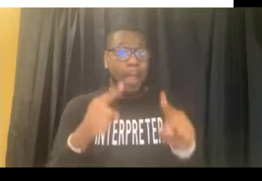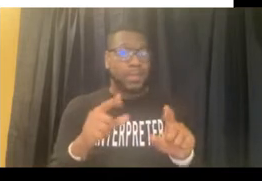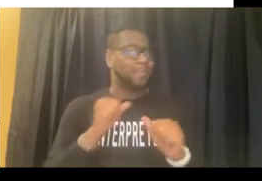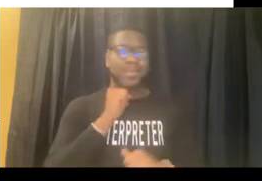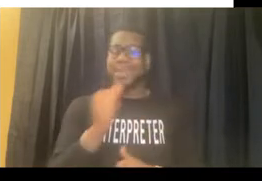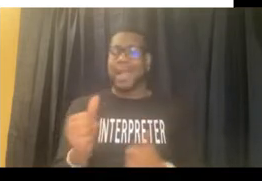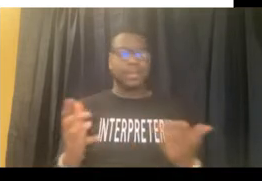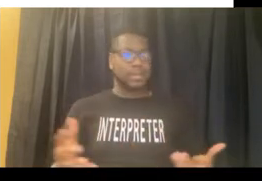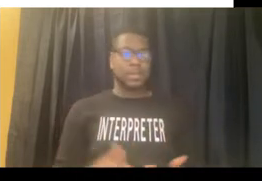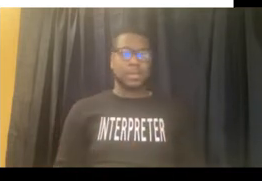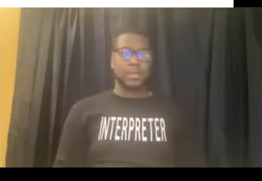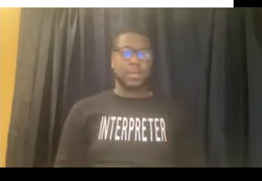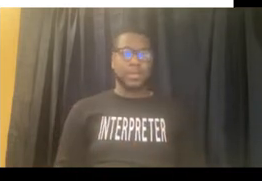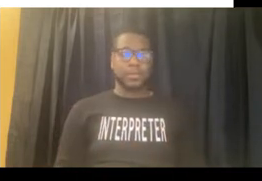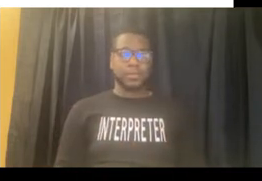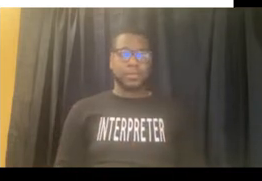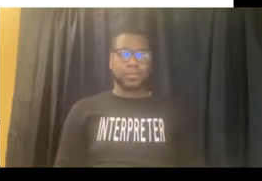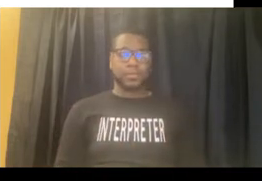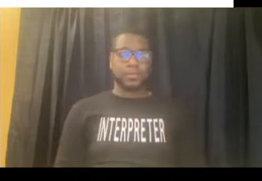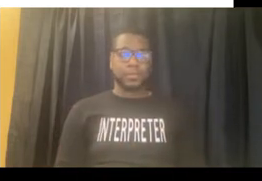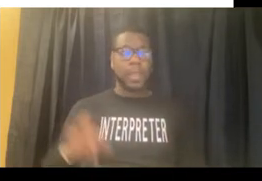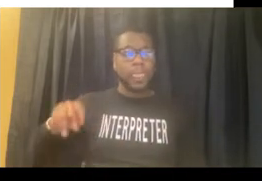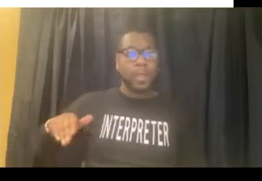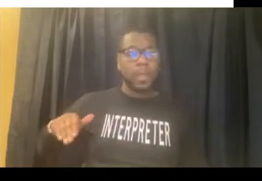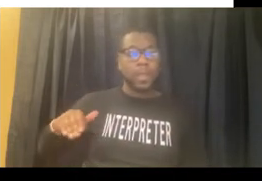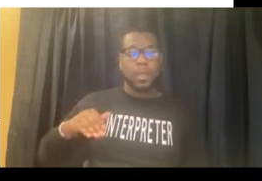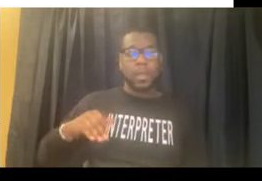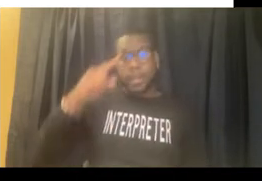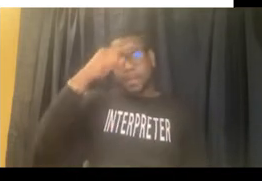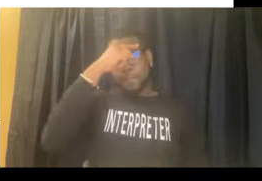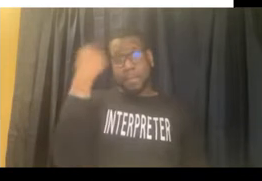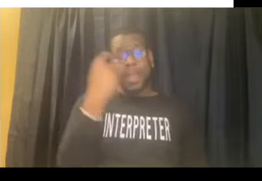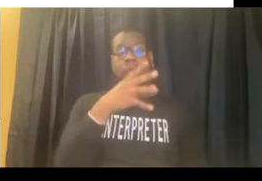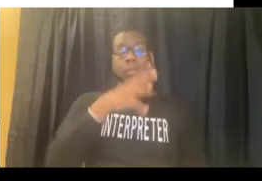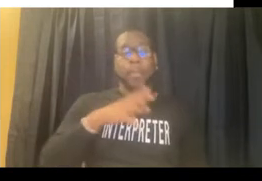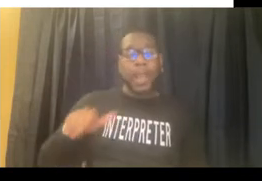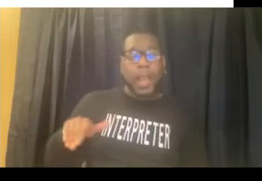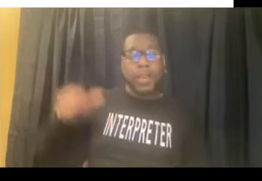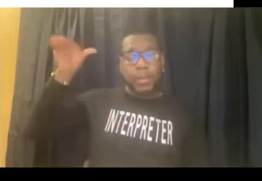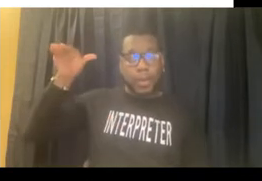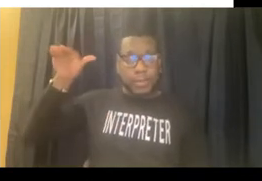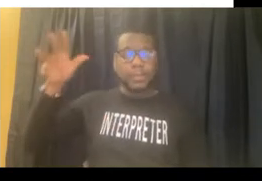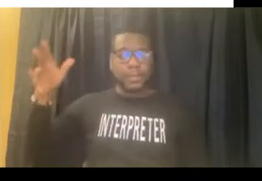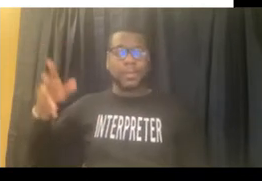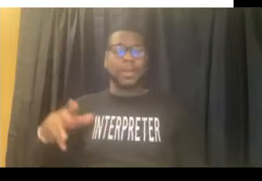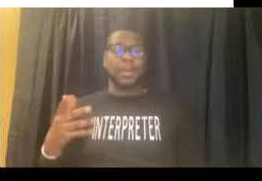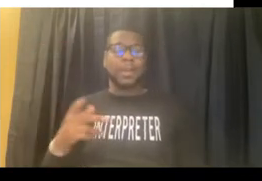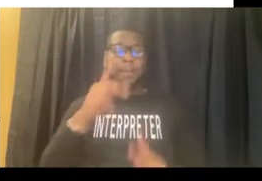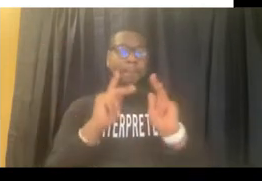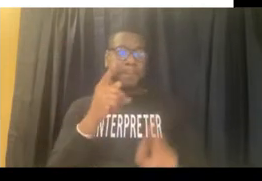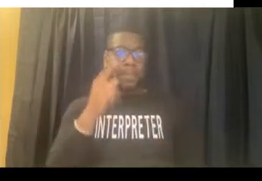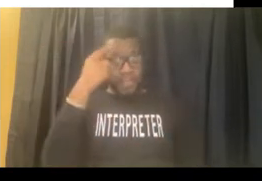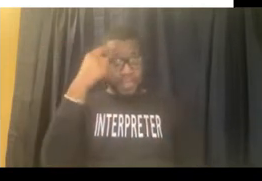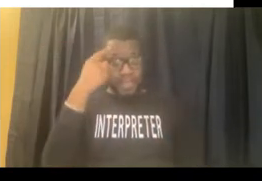also seen as being criminally involved and not really experiencing sexual violence. Like there's a lot of narrative of, I need